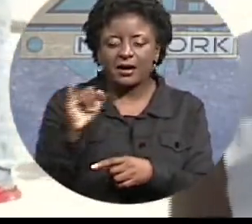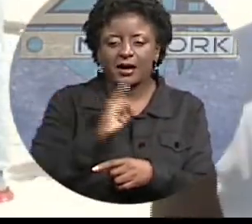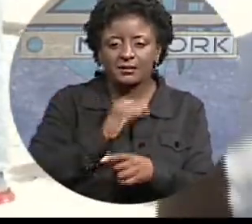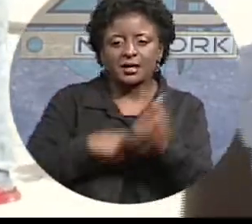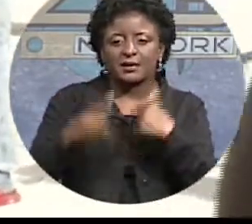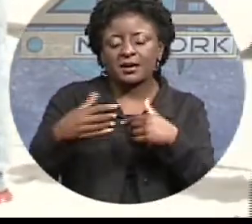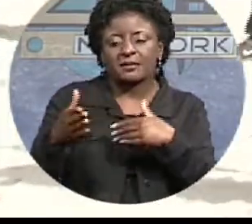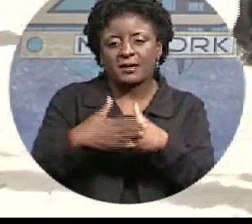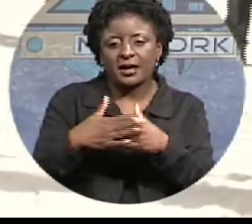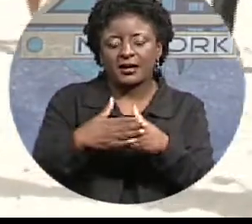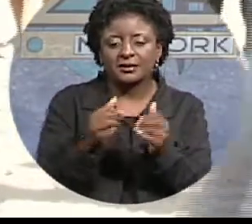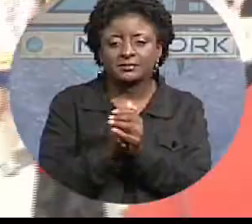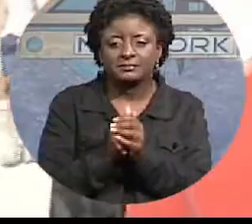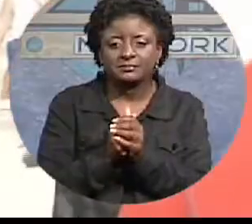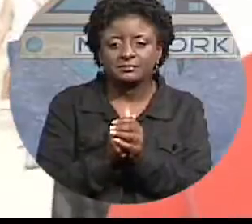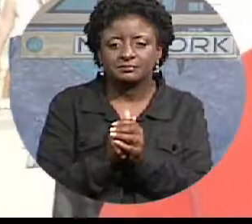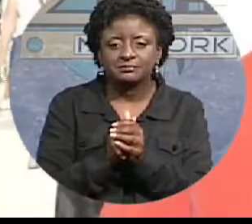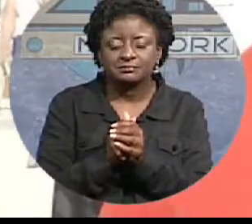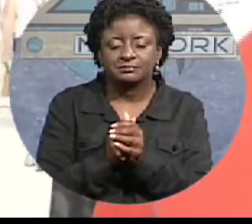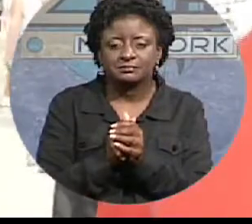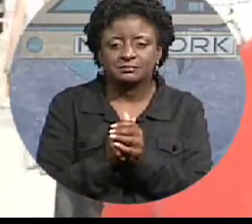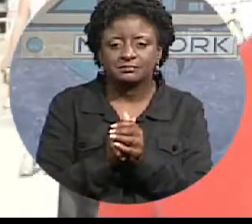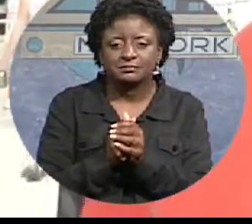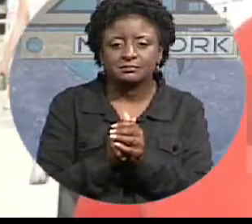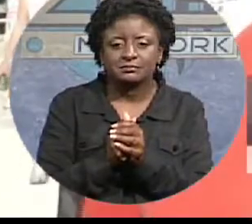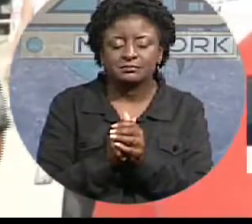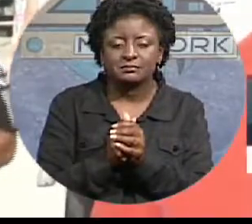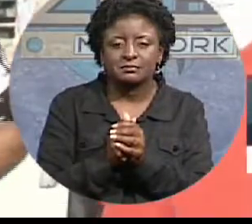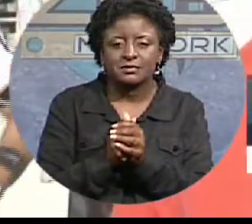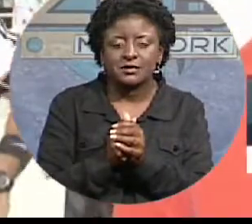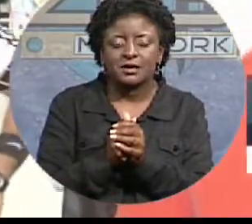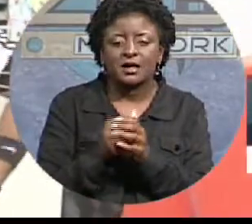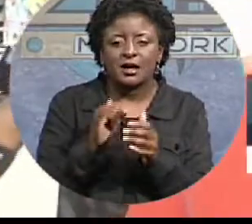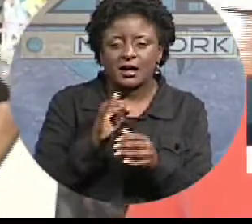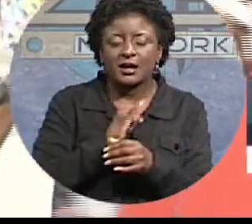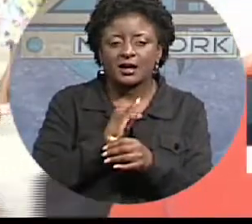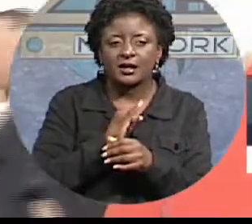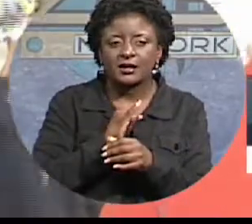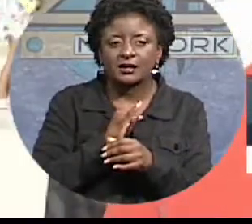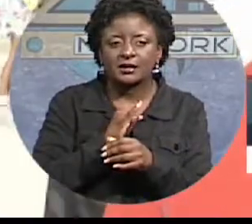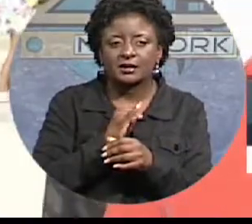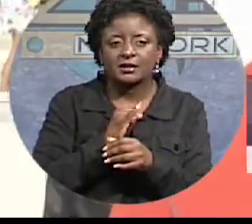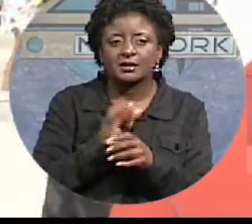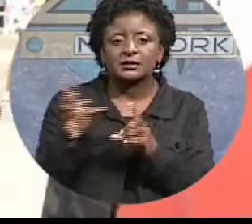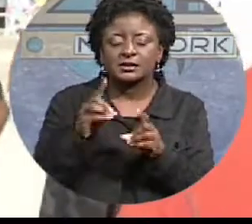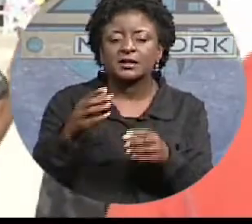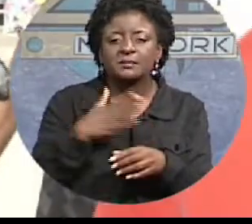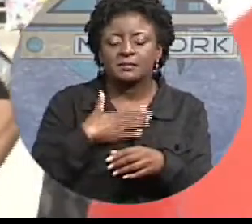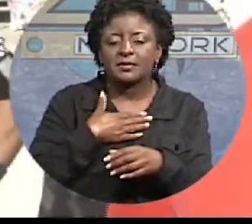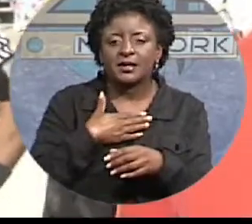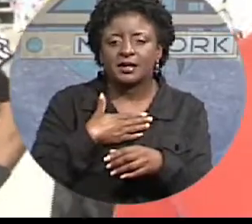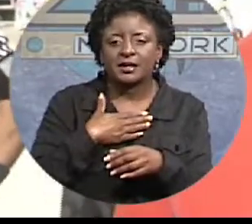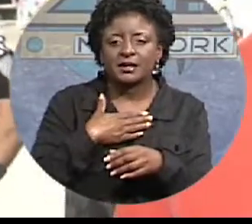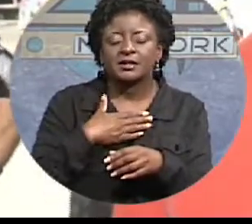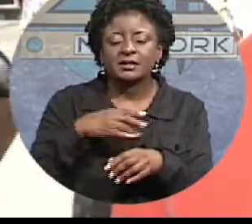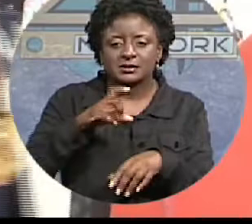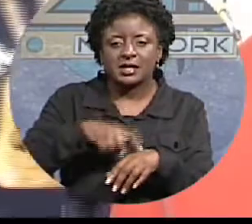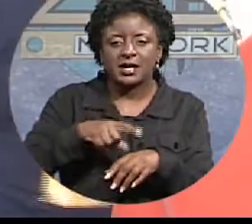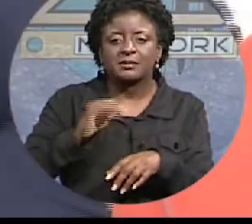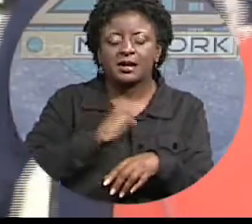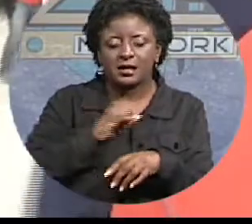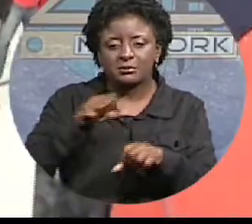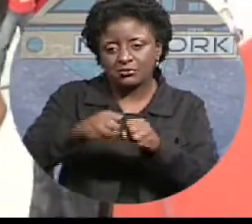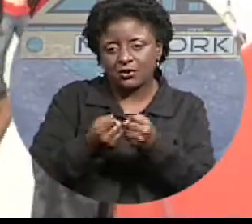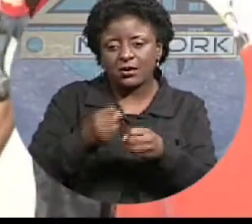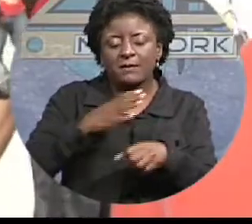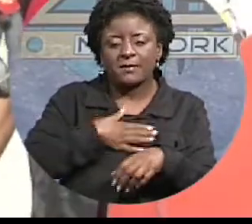died, and I really did it for him. All in all, I break my time, because I did up 156 a couple years ago, and I break it this time, I did like